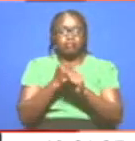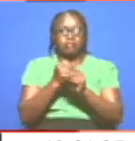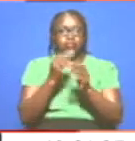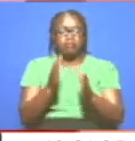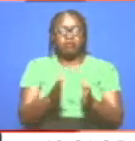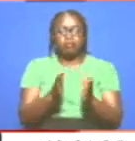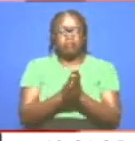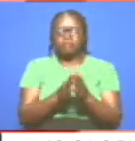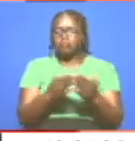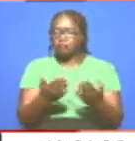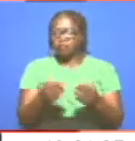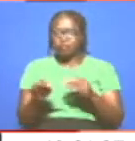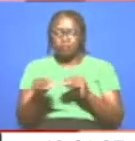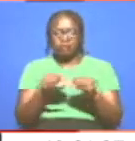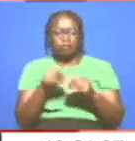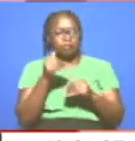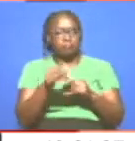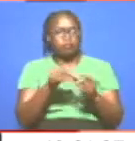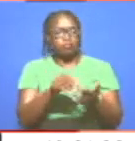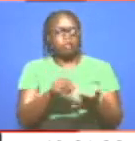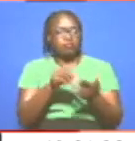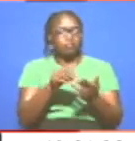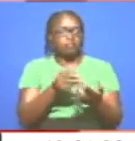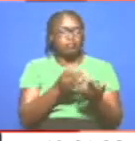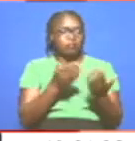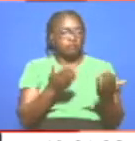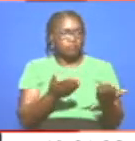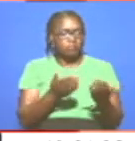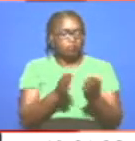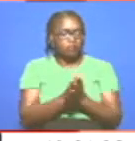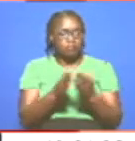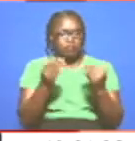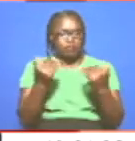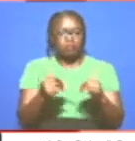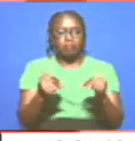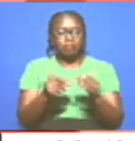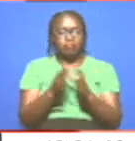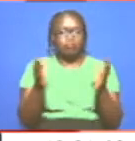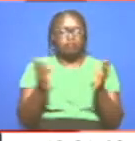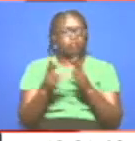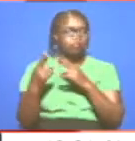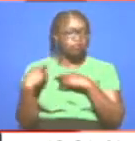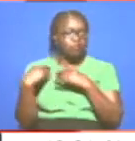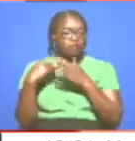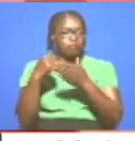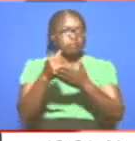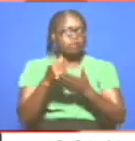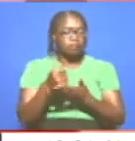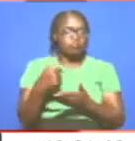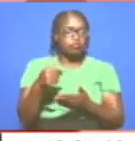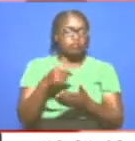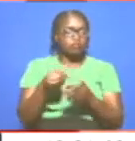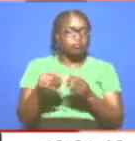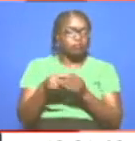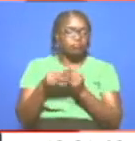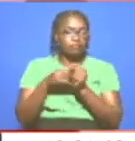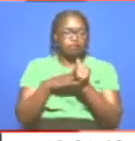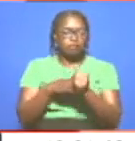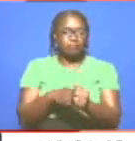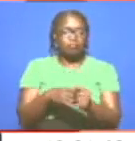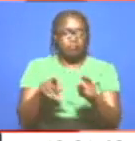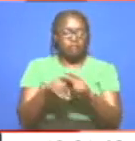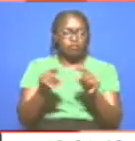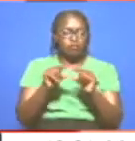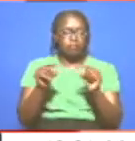forward? And especially you guys, members of the media, you play a very big role for helping us move forward as a group.